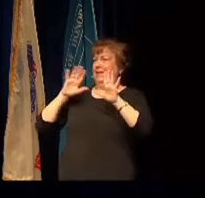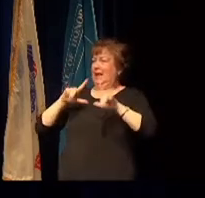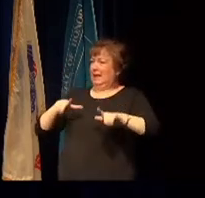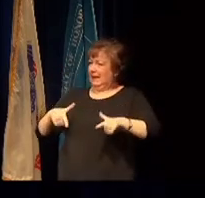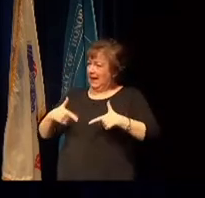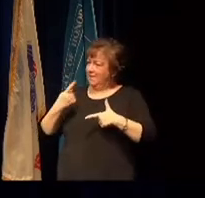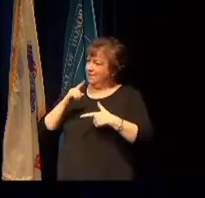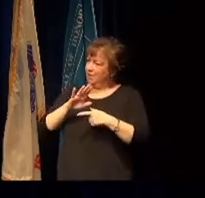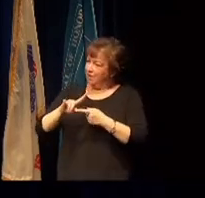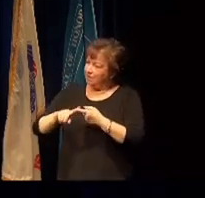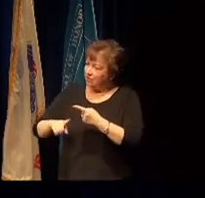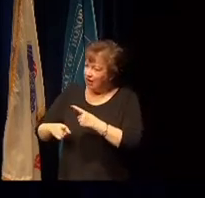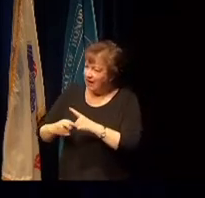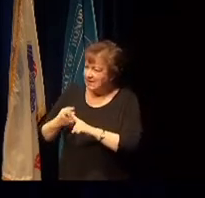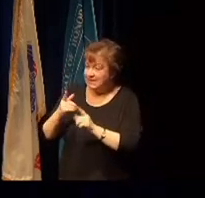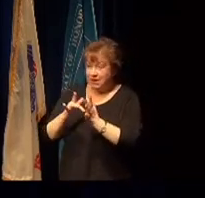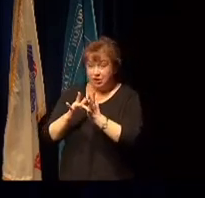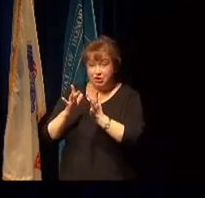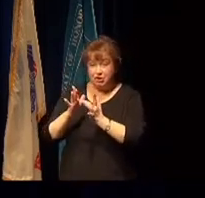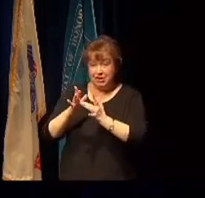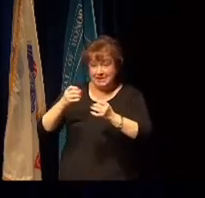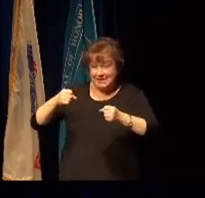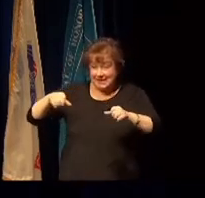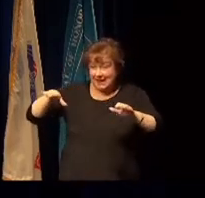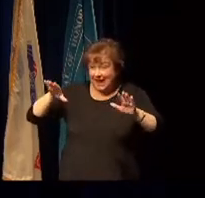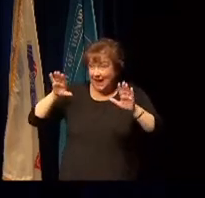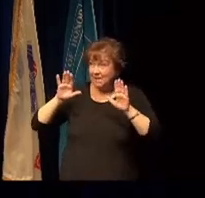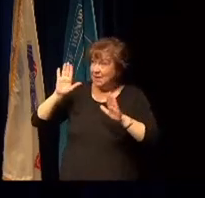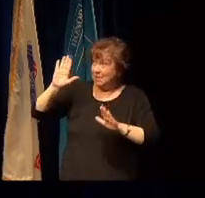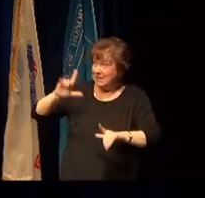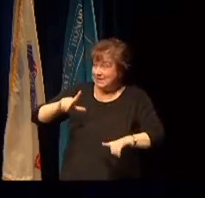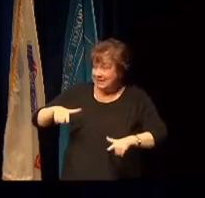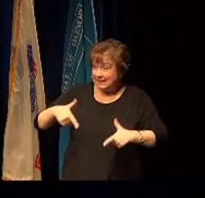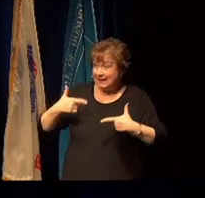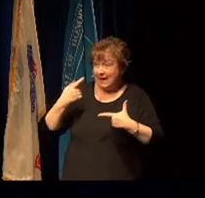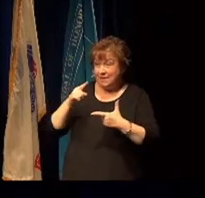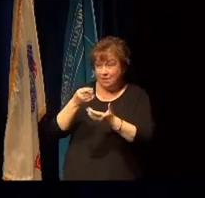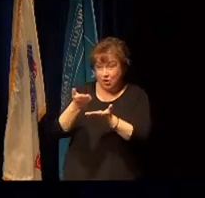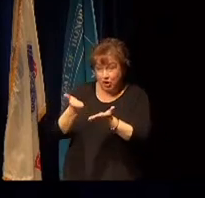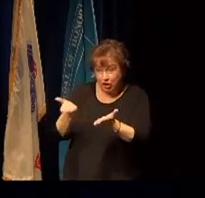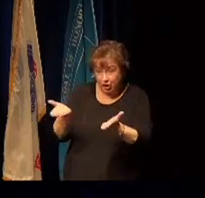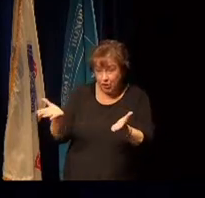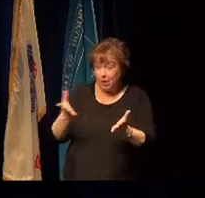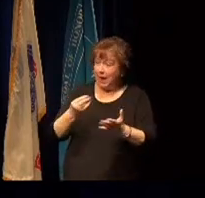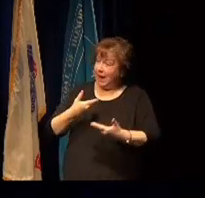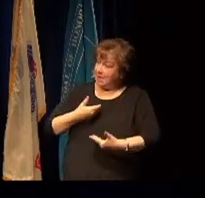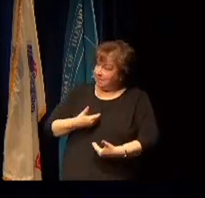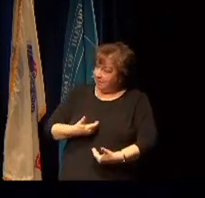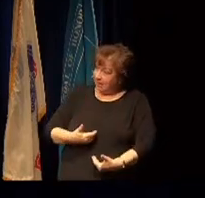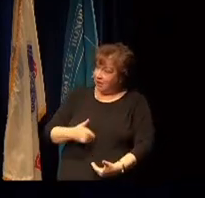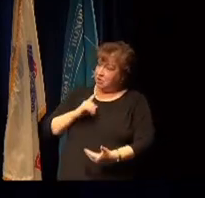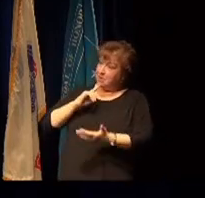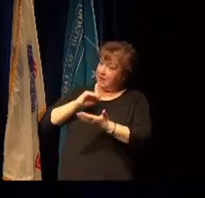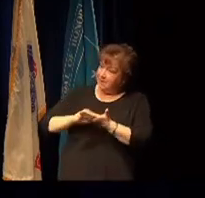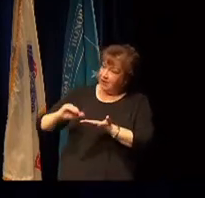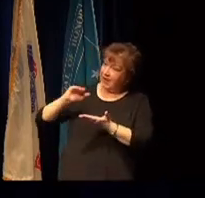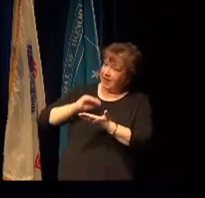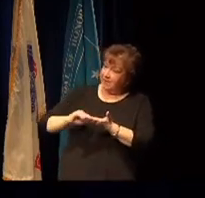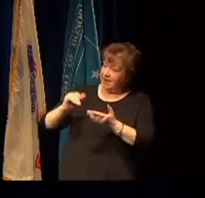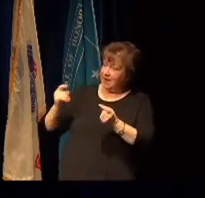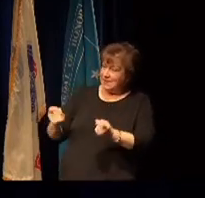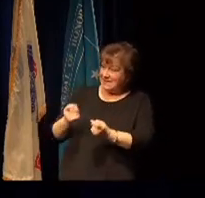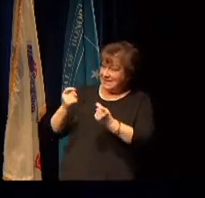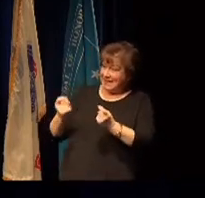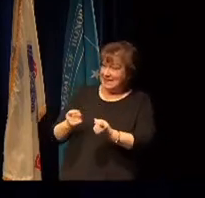down his life for you and for me so that we could be forgiven of our sins. That's what the Bible